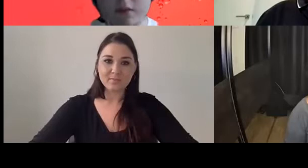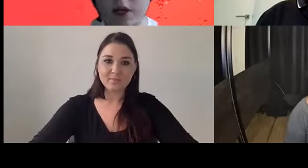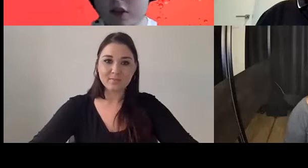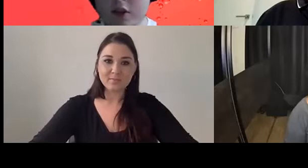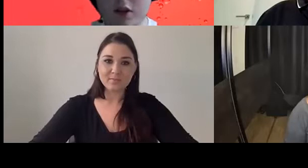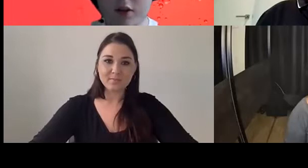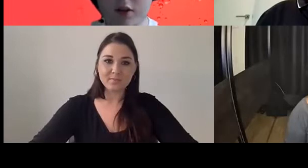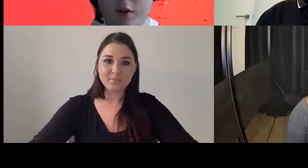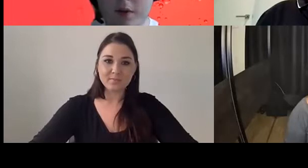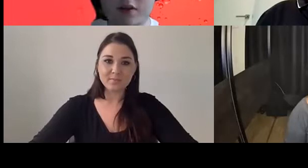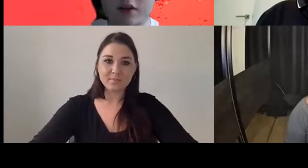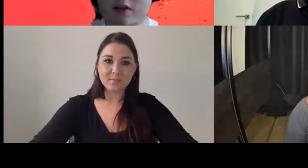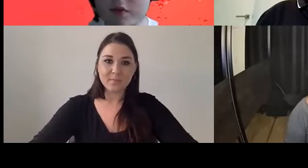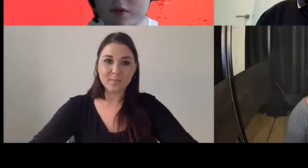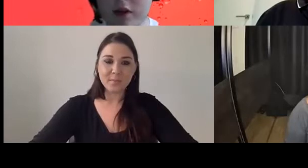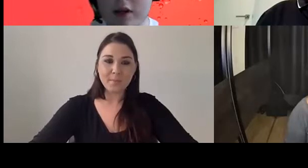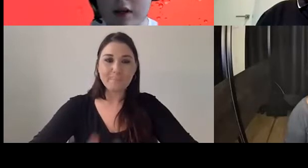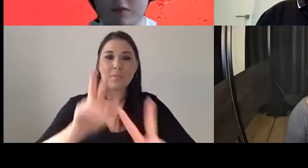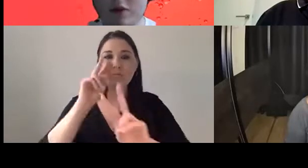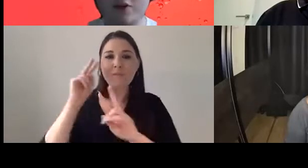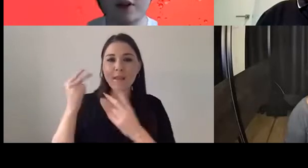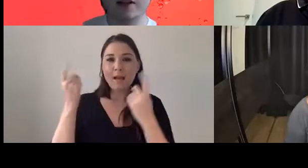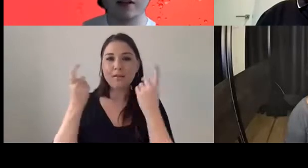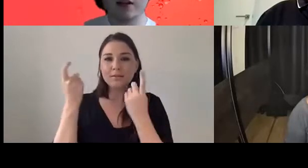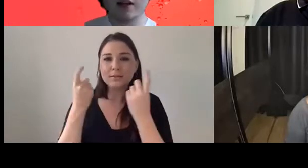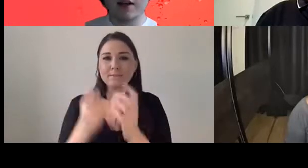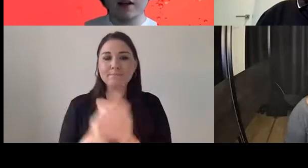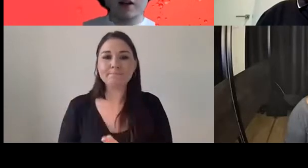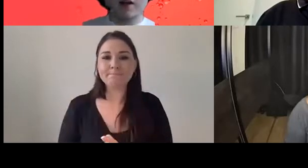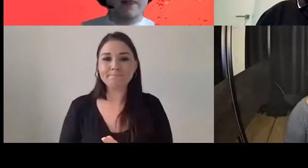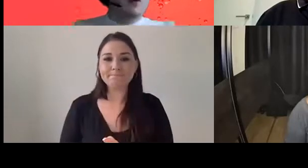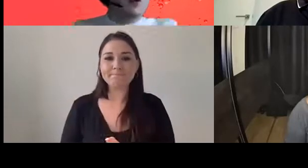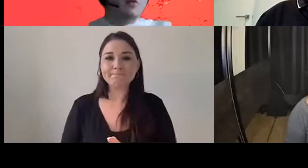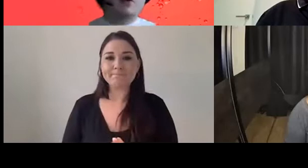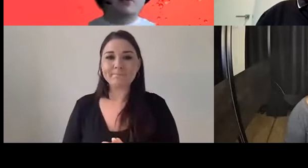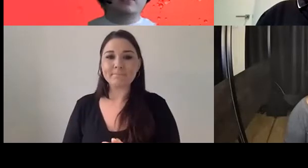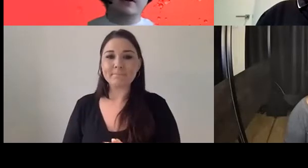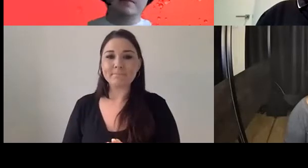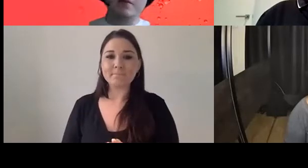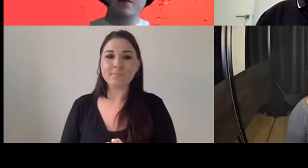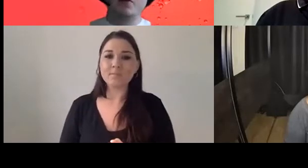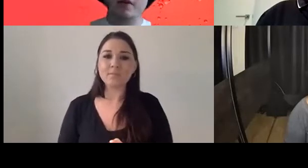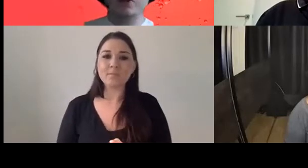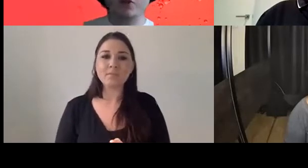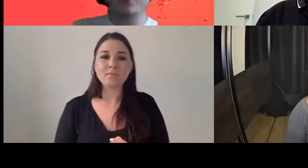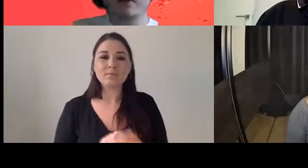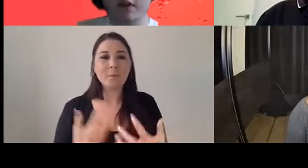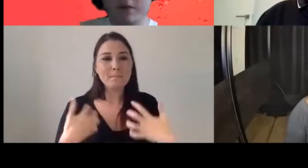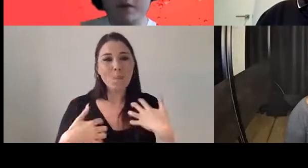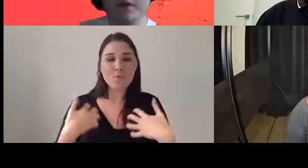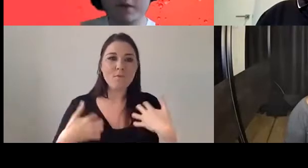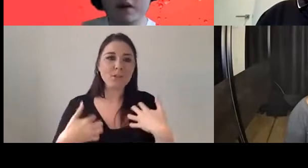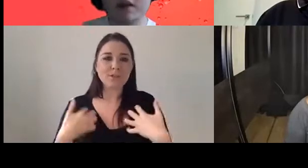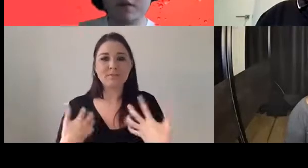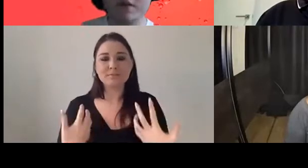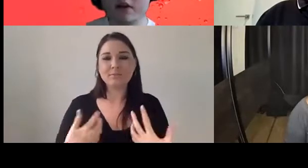But yeah, just to sort of to reflect on that, some really interesting and almost sort of like motivational points, I think,